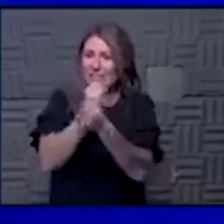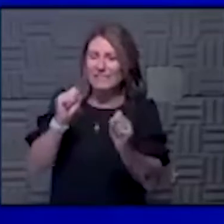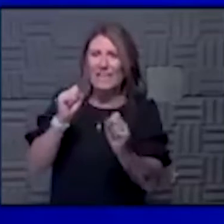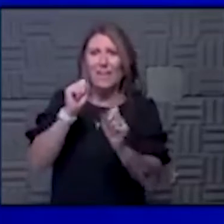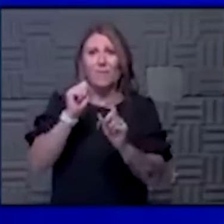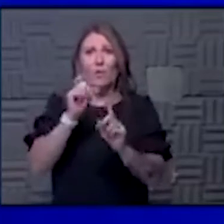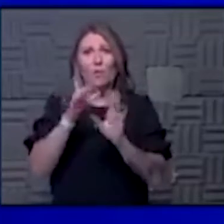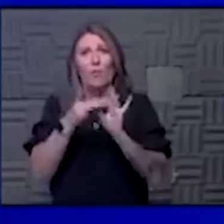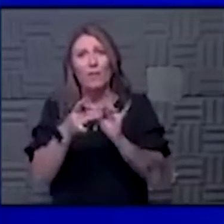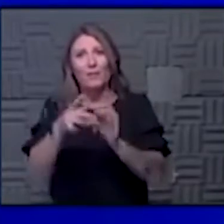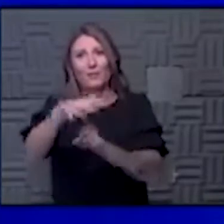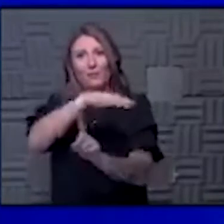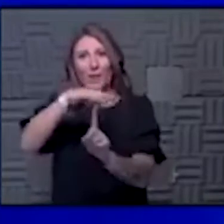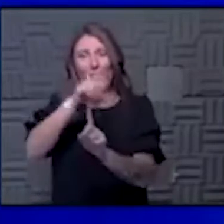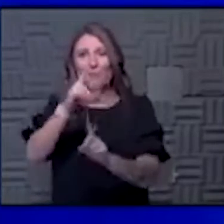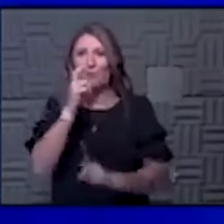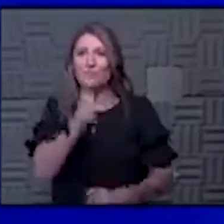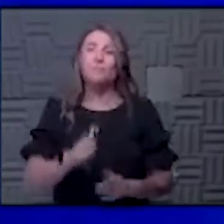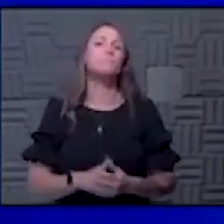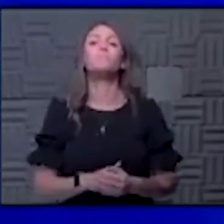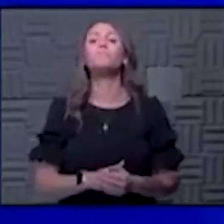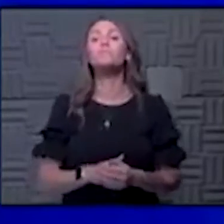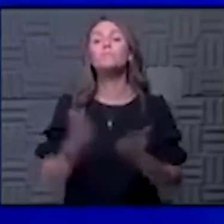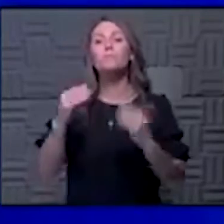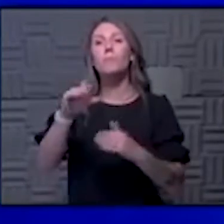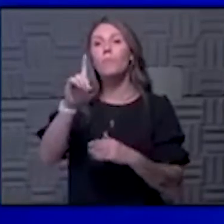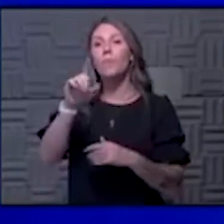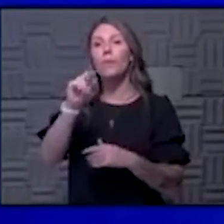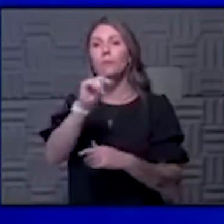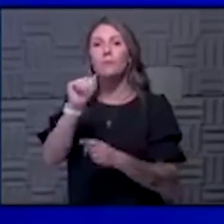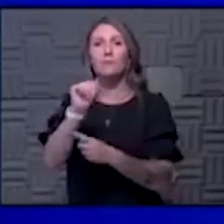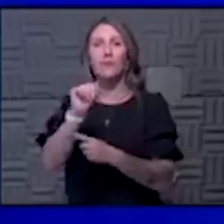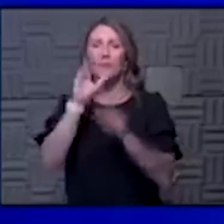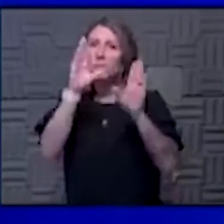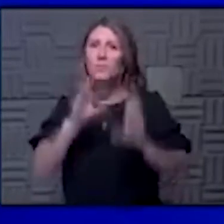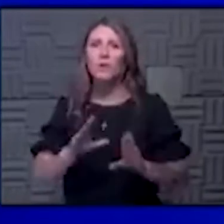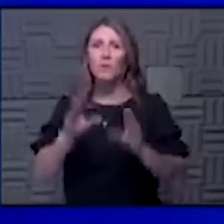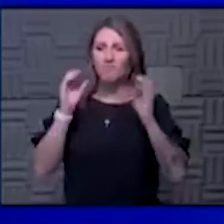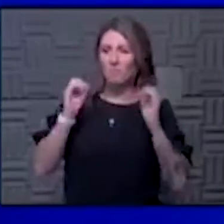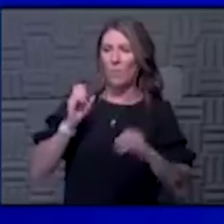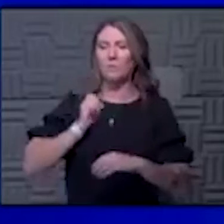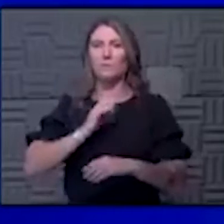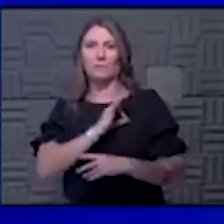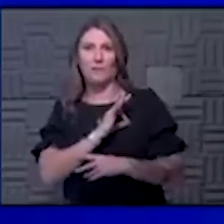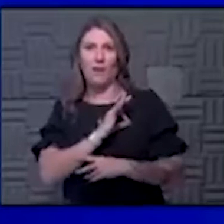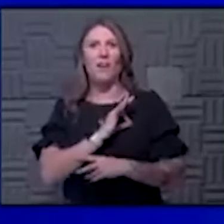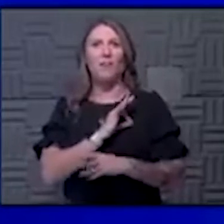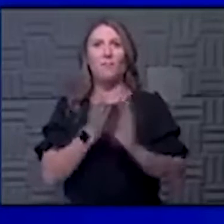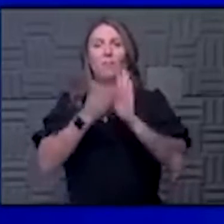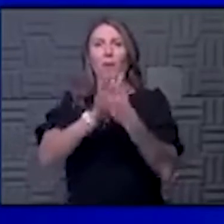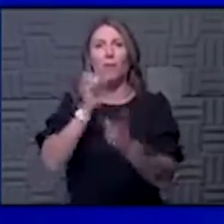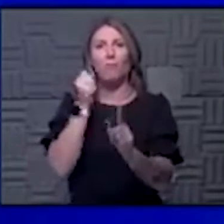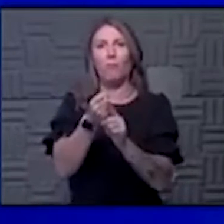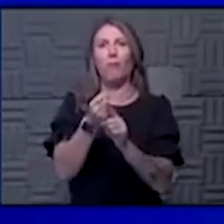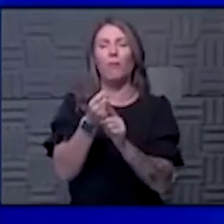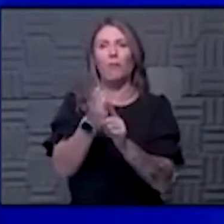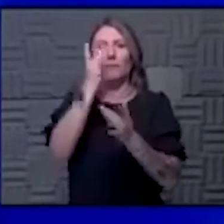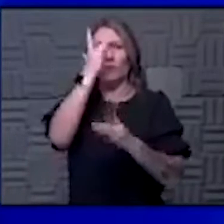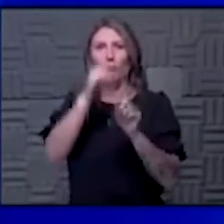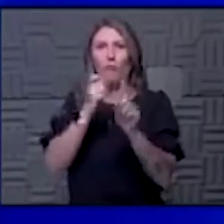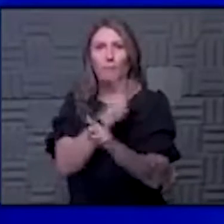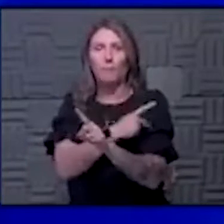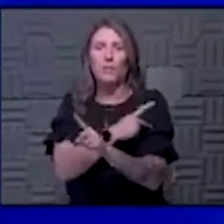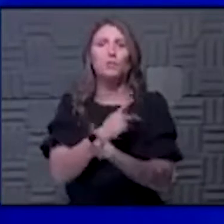we try to do our best. All right. Donna says it's great that none of your staff have gotten ill from patients in the hospital. She's wondering,